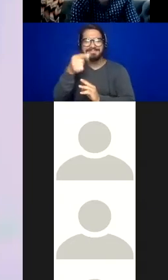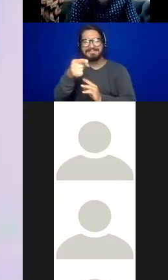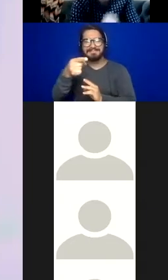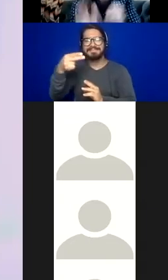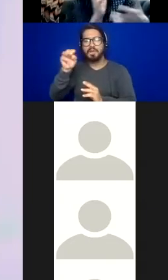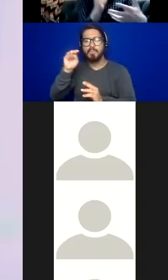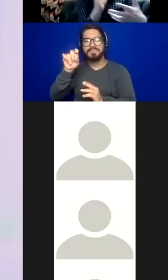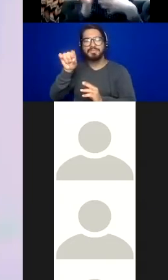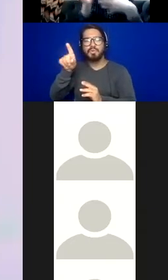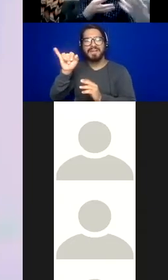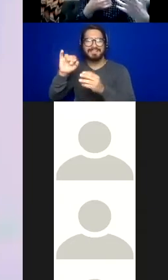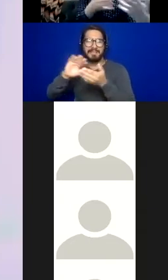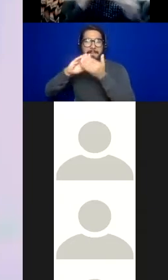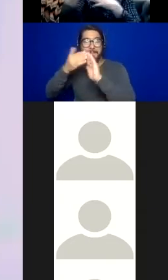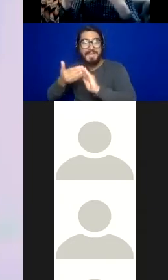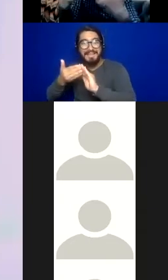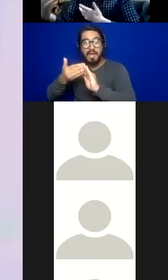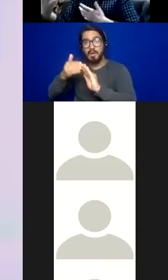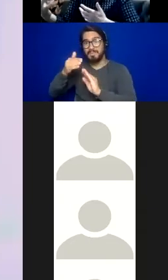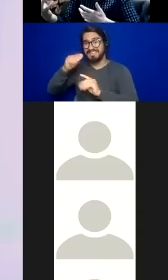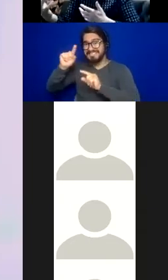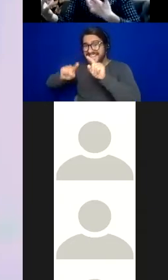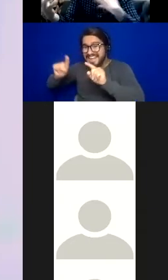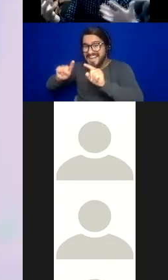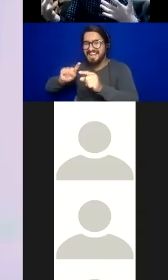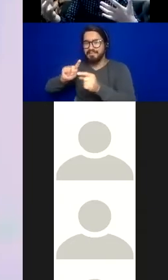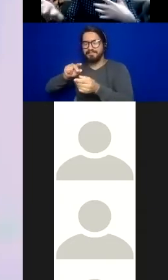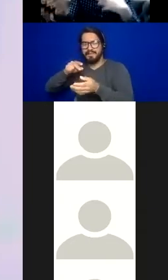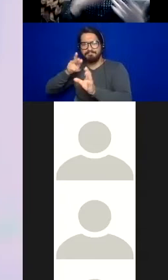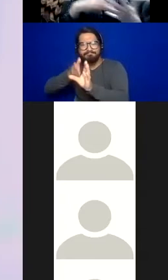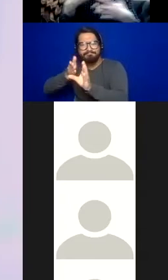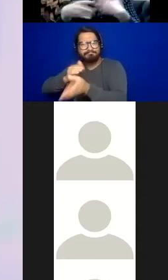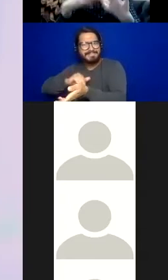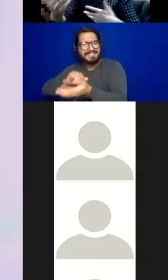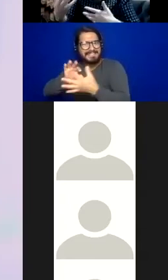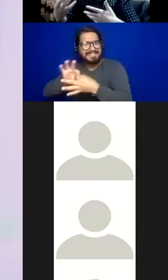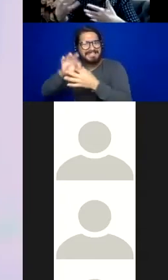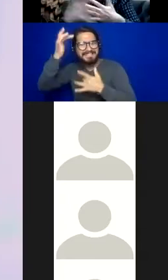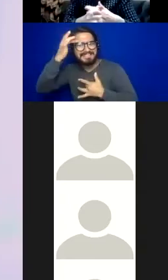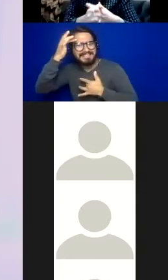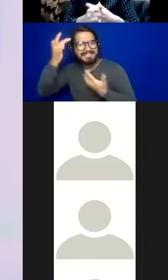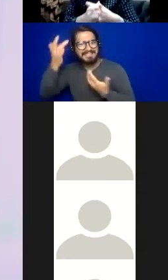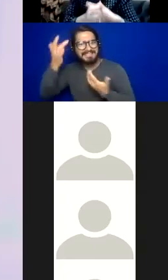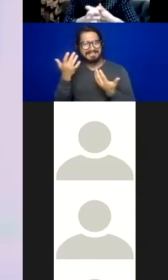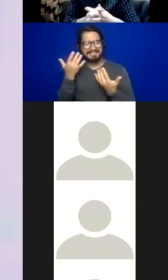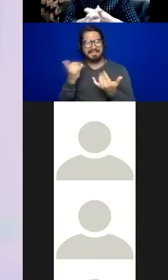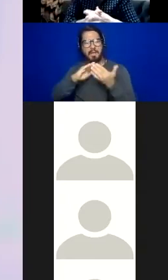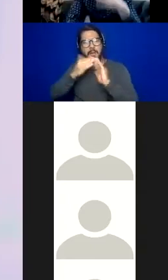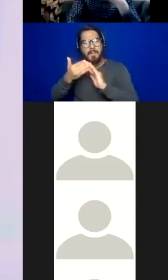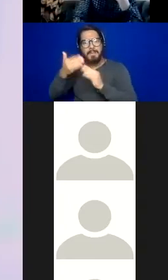personality disorders. Suddenly it's mentioned in all these other contexts in the DSM. It begins to be pathologized in new